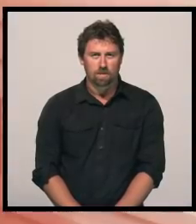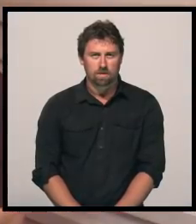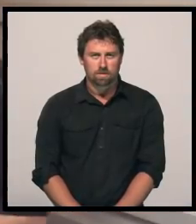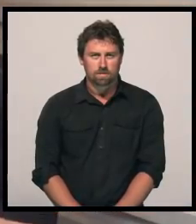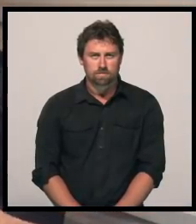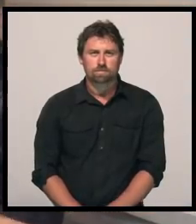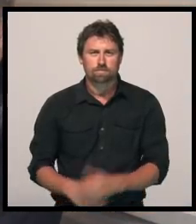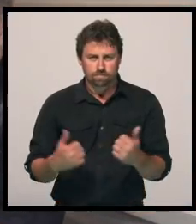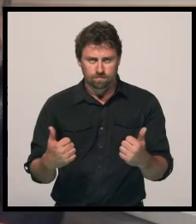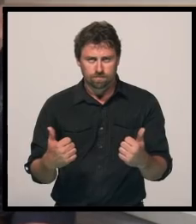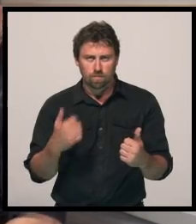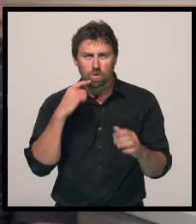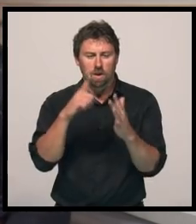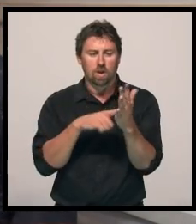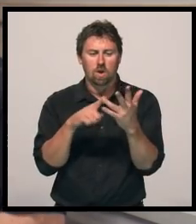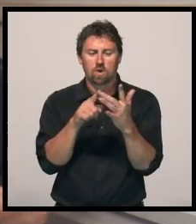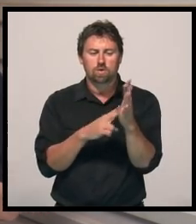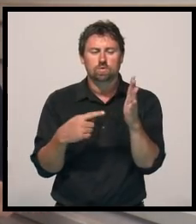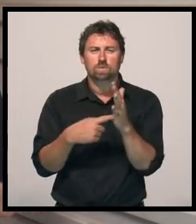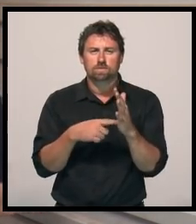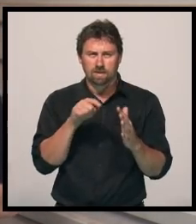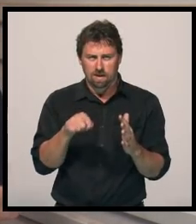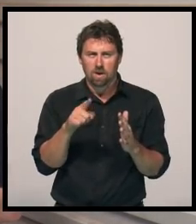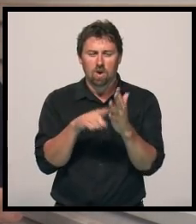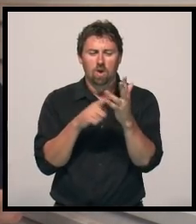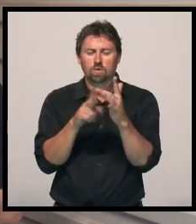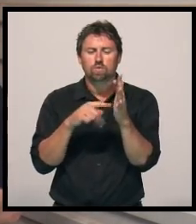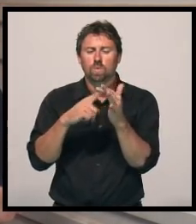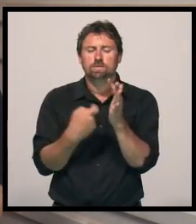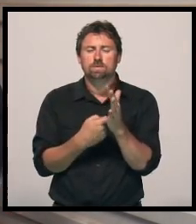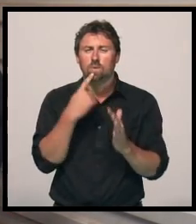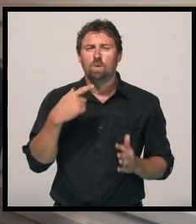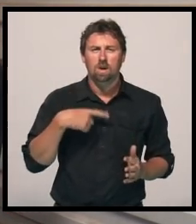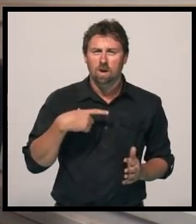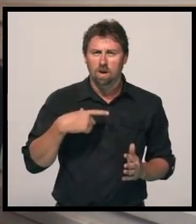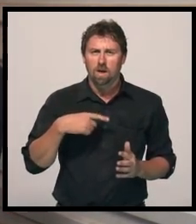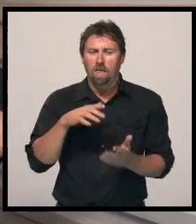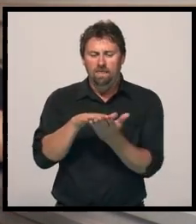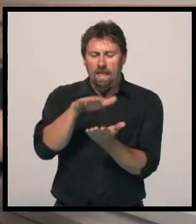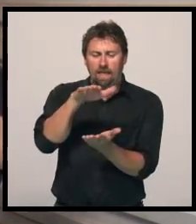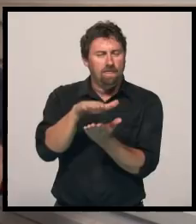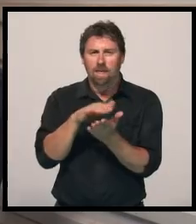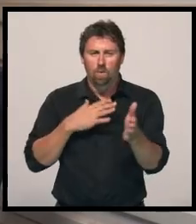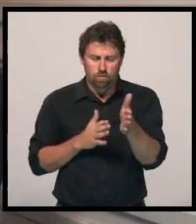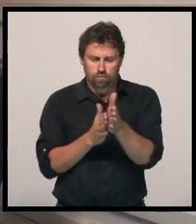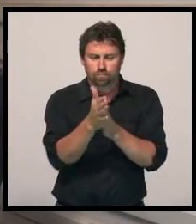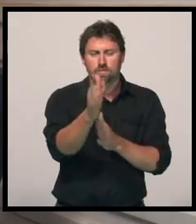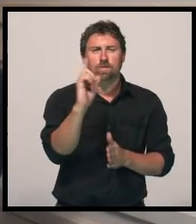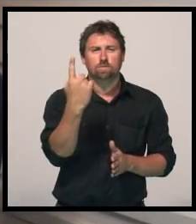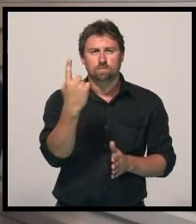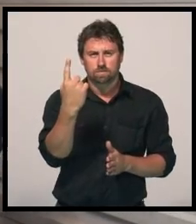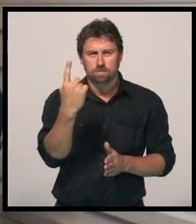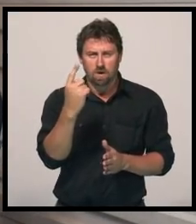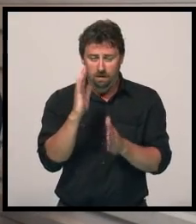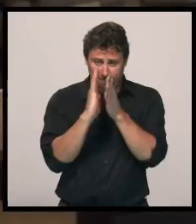Okay, now I'm going to joint the board on this jointer. And the reason I joined it before I thickness it is because it'll give me a nice flat plane